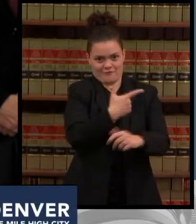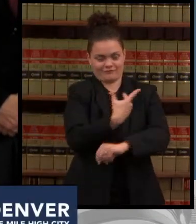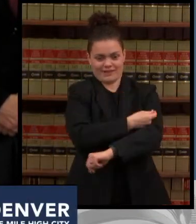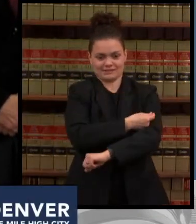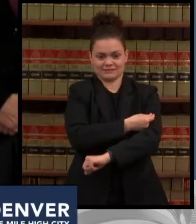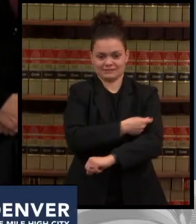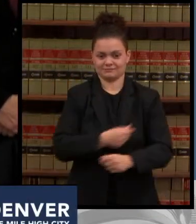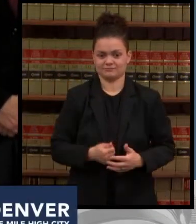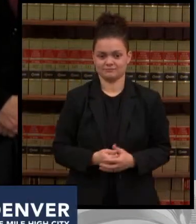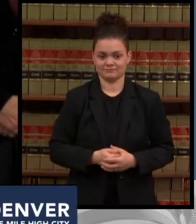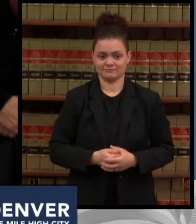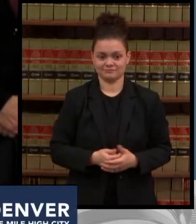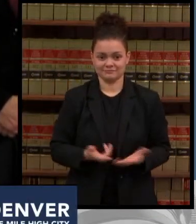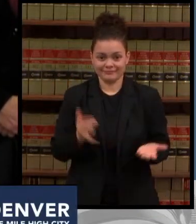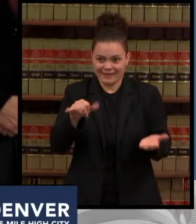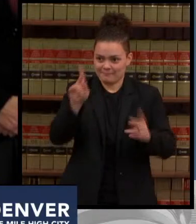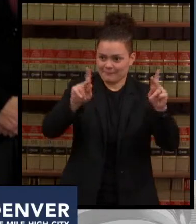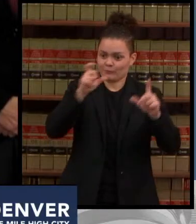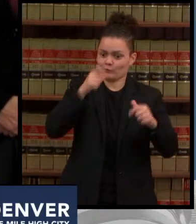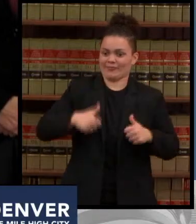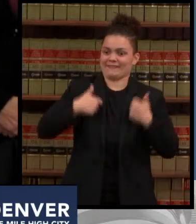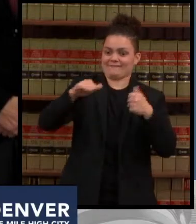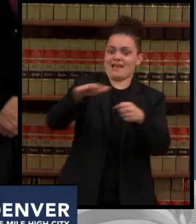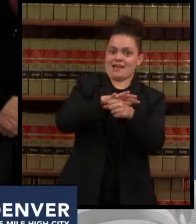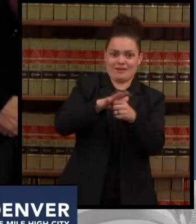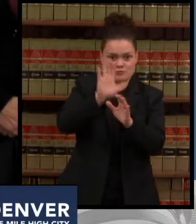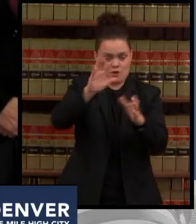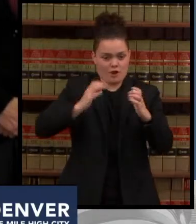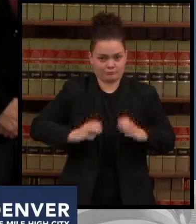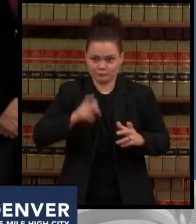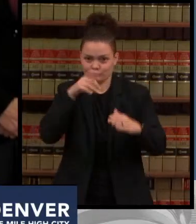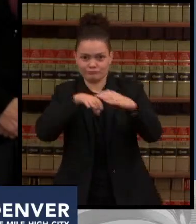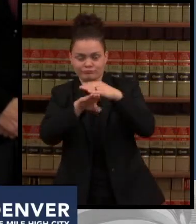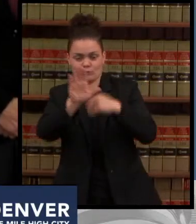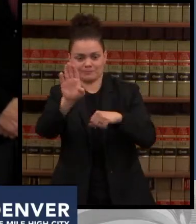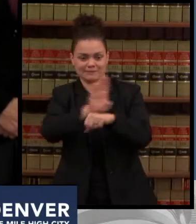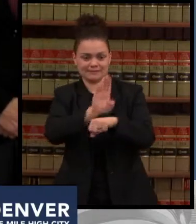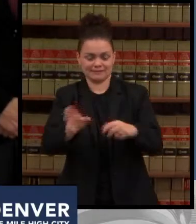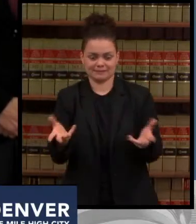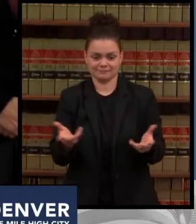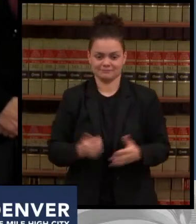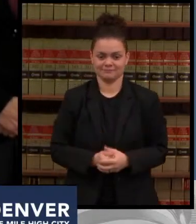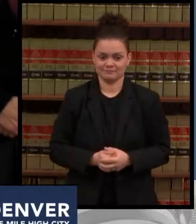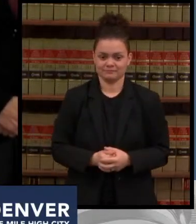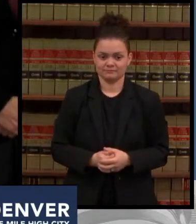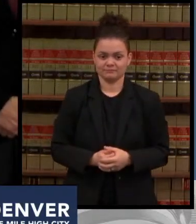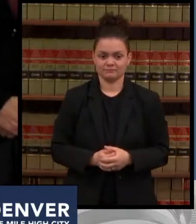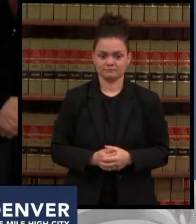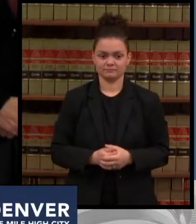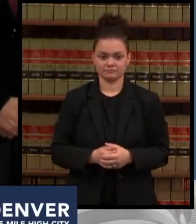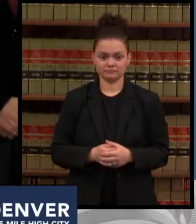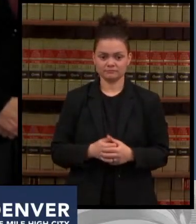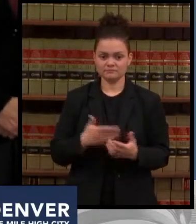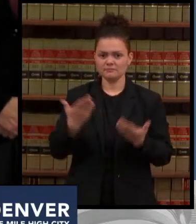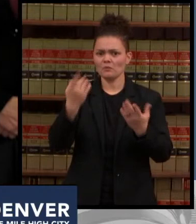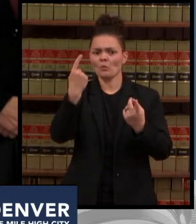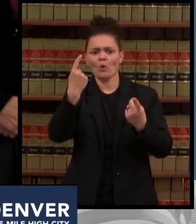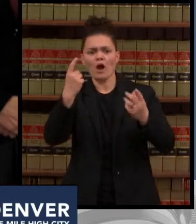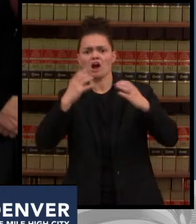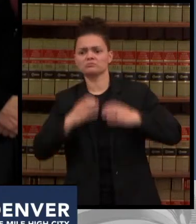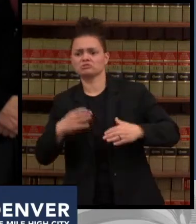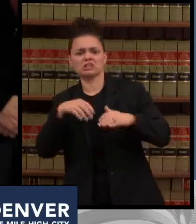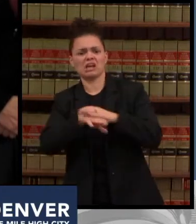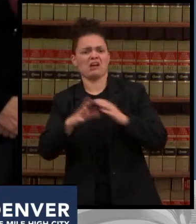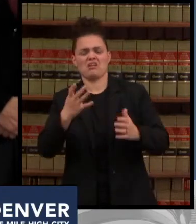little flack from the one person that doesn't want to wear a mask, but just give this a try. Make one night a week in your restaurant